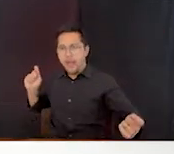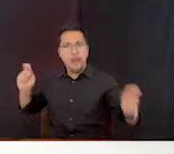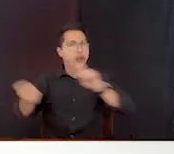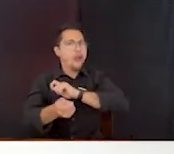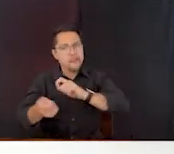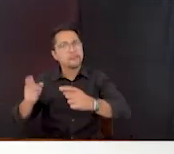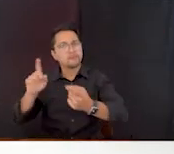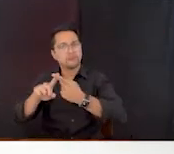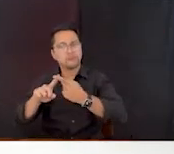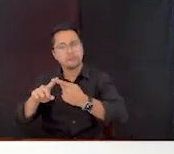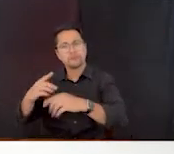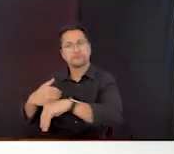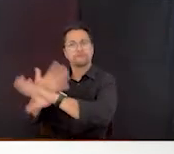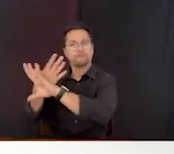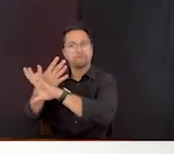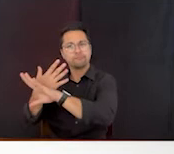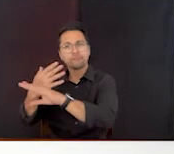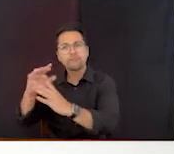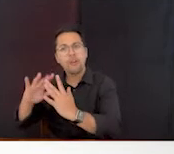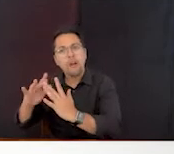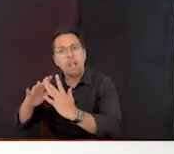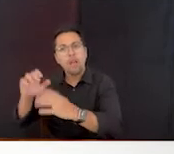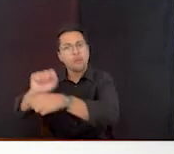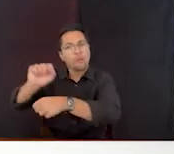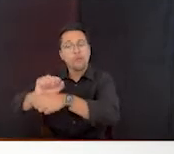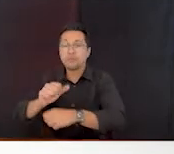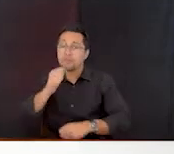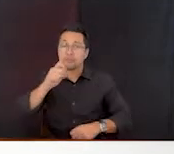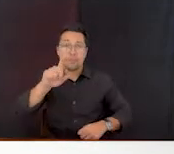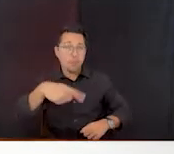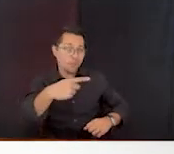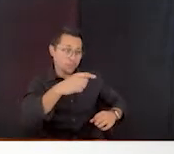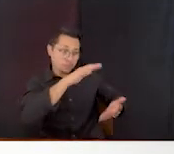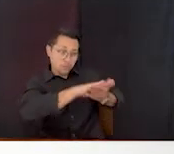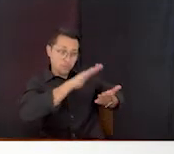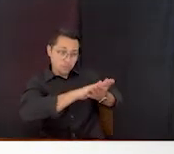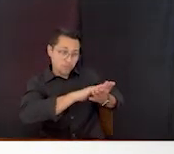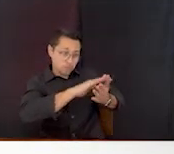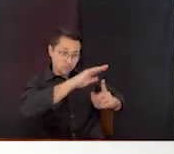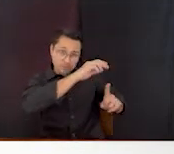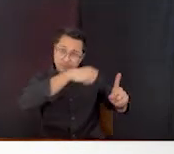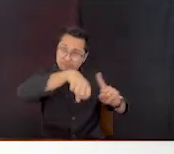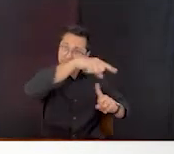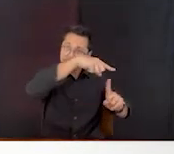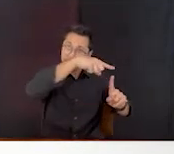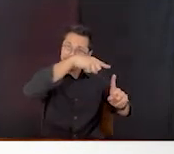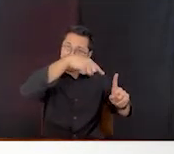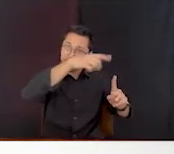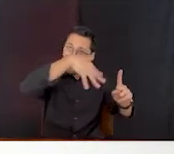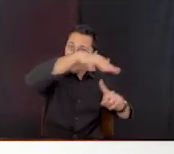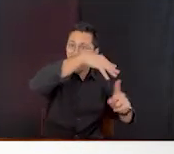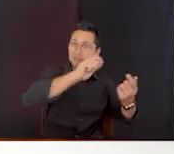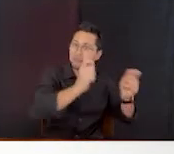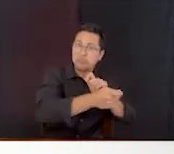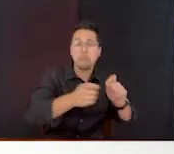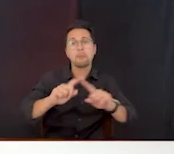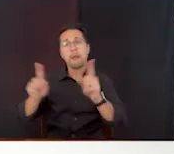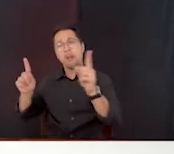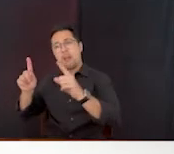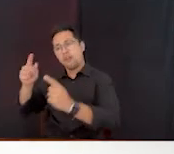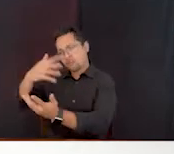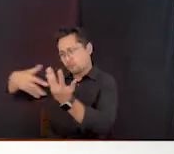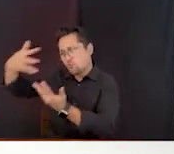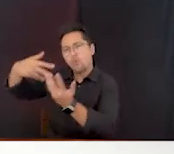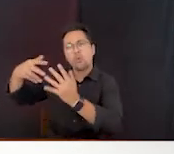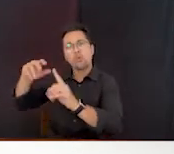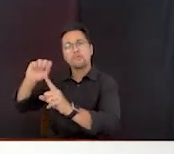know that for the vast majority of people at FSU and across universities as well, that there was a massive transition